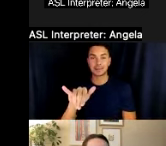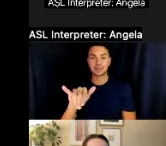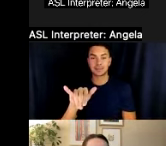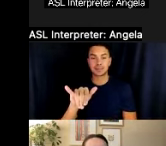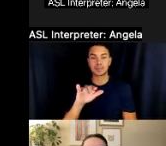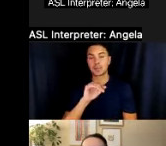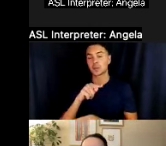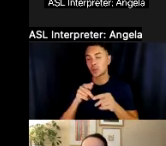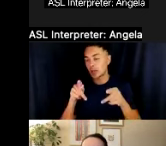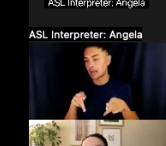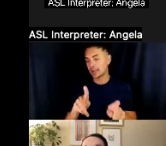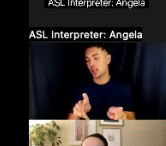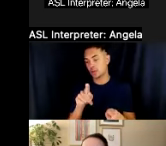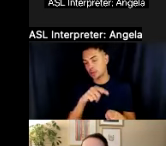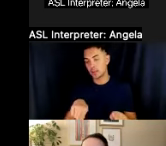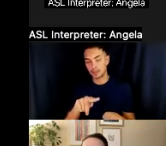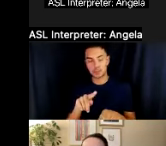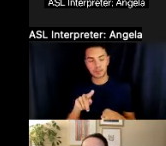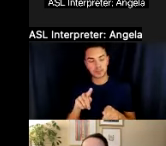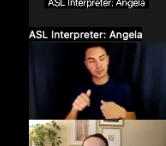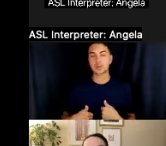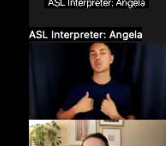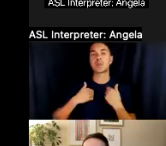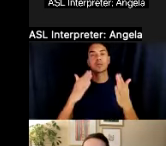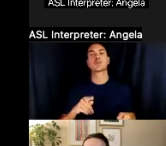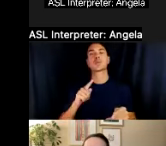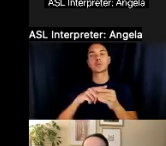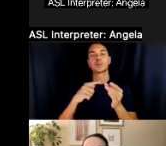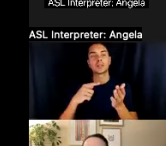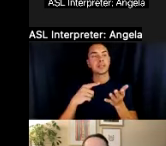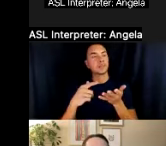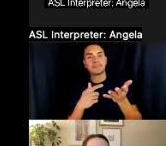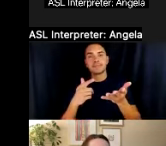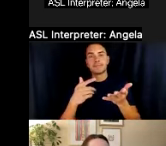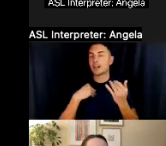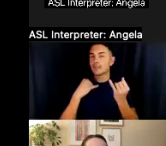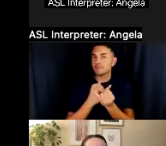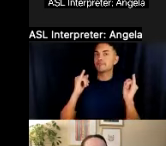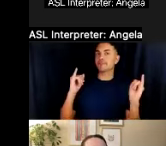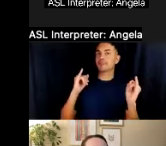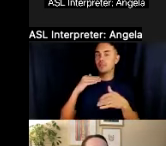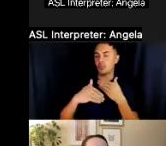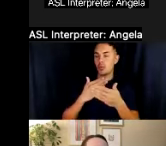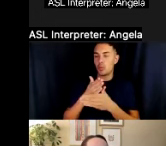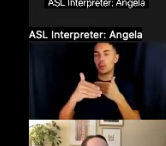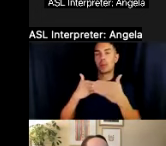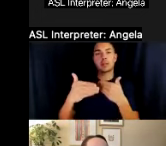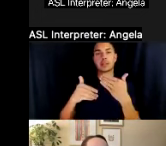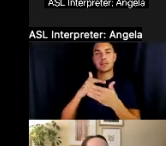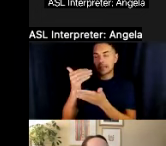and to allow the survivor to exercise autonomy over the process of collecting that